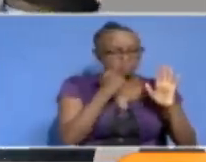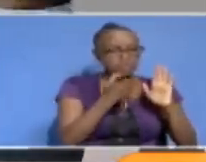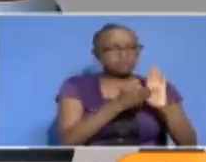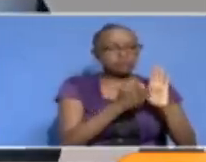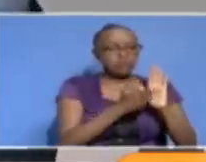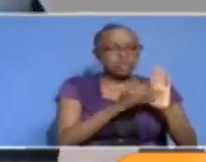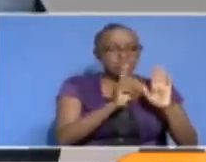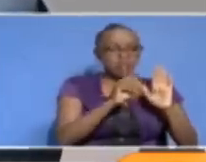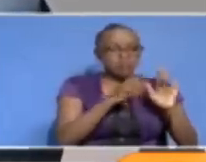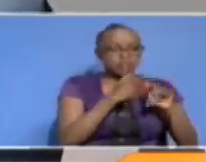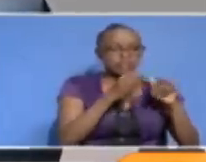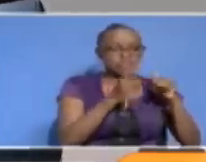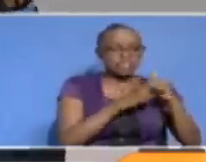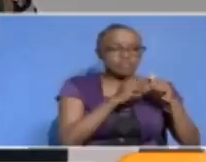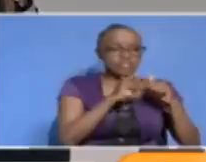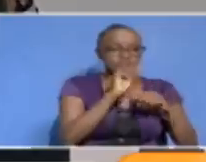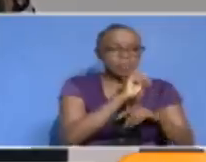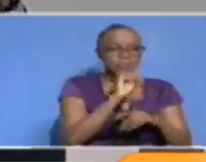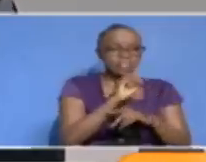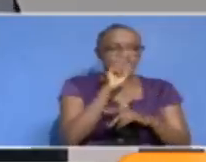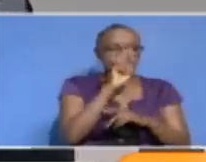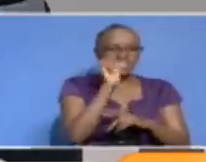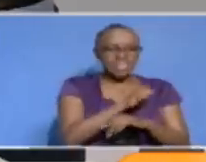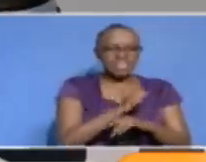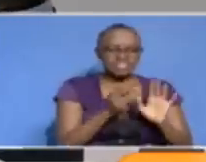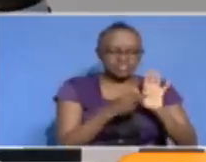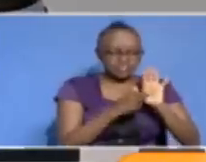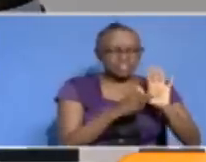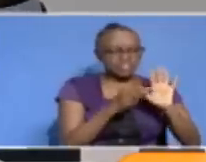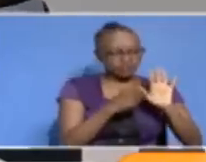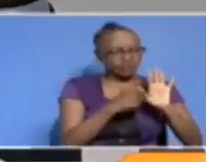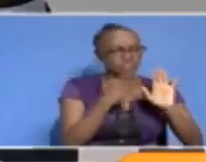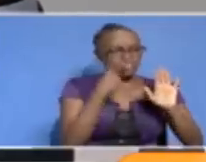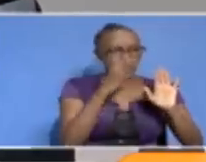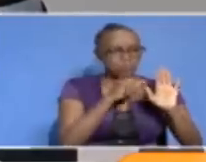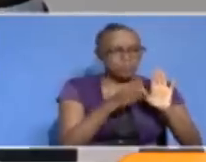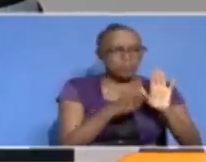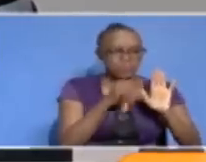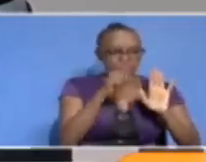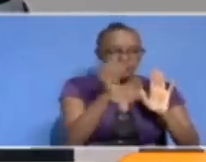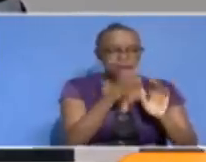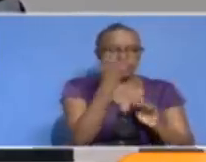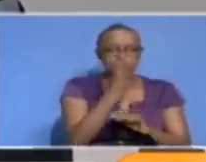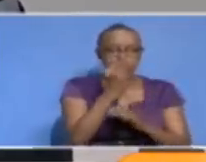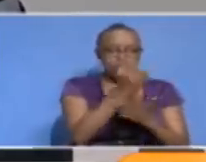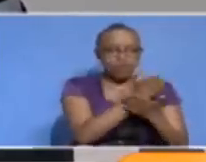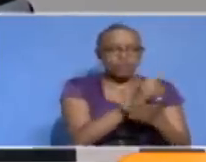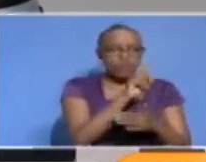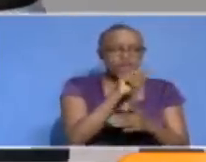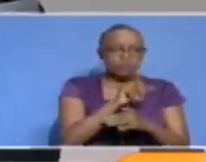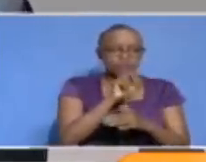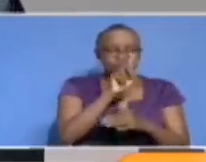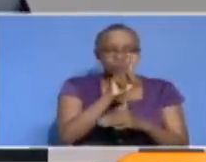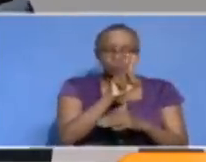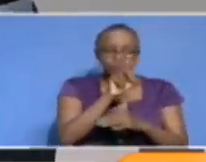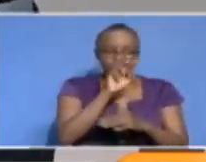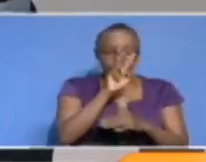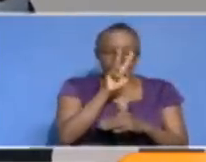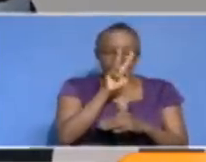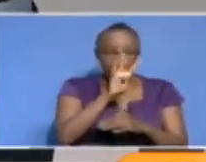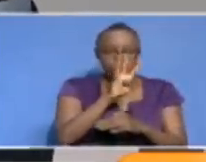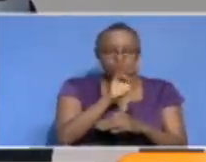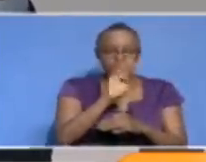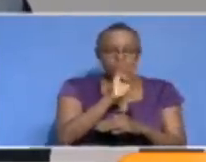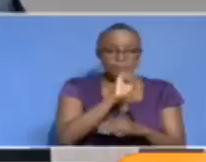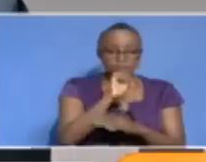Nairobi County has collected 70 million. You can see that? I can see. This is the dashboard. This month only, we have collected 1.241 billion. It's here in the